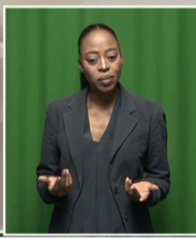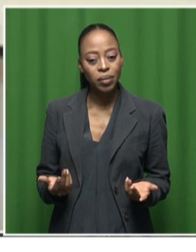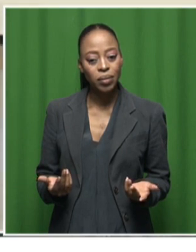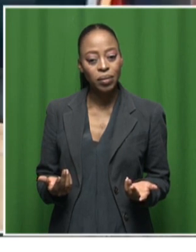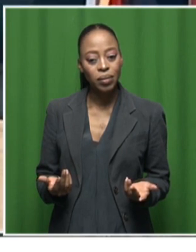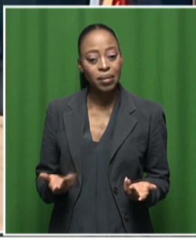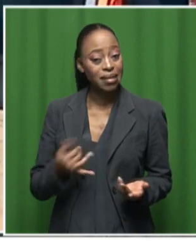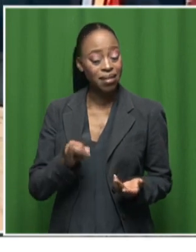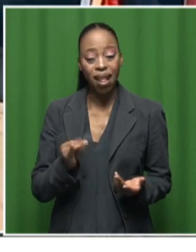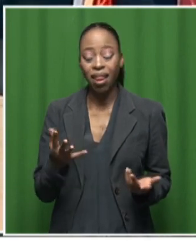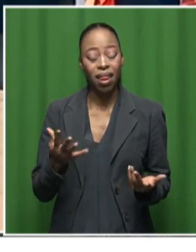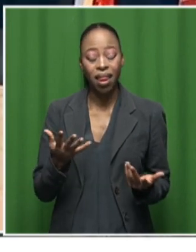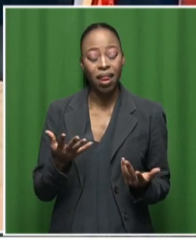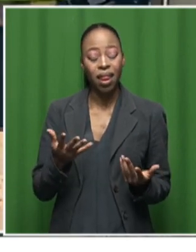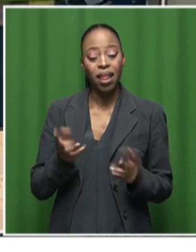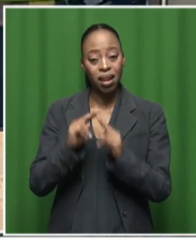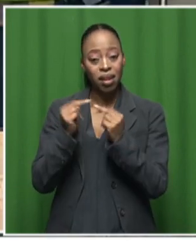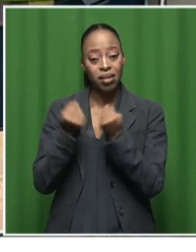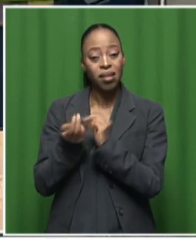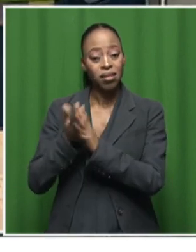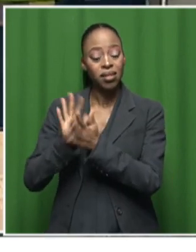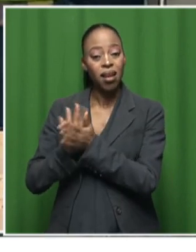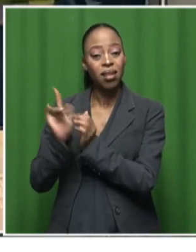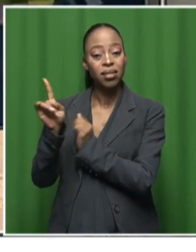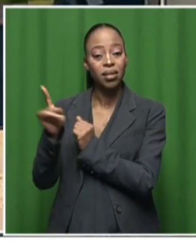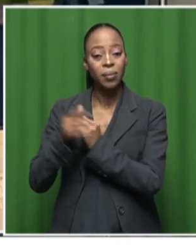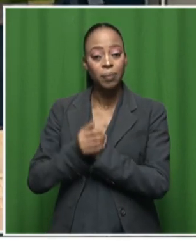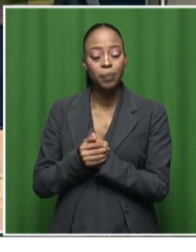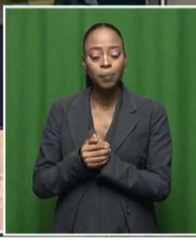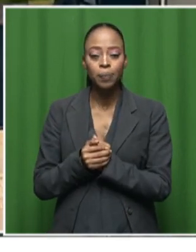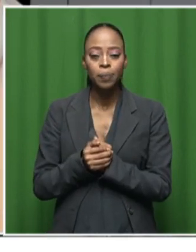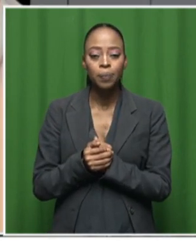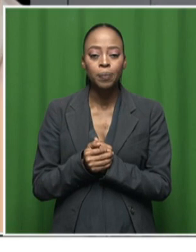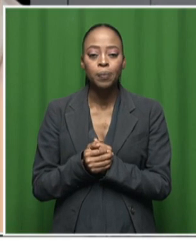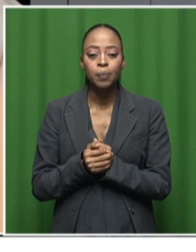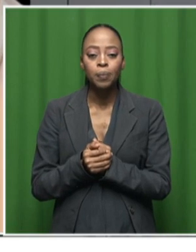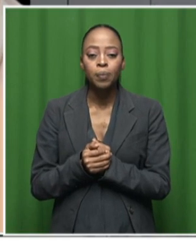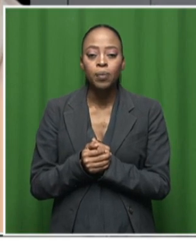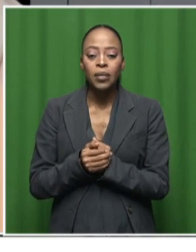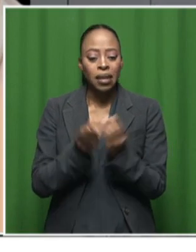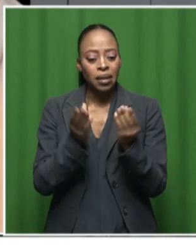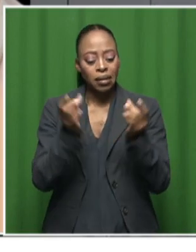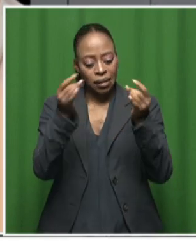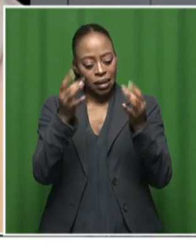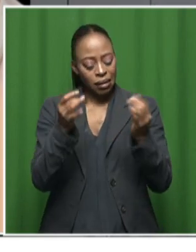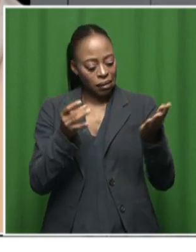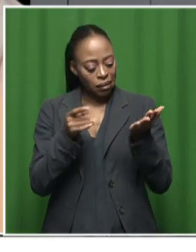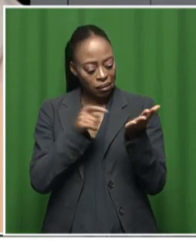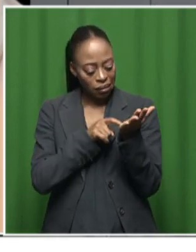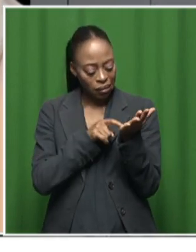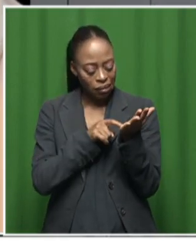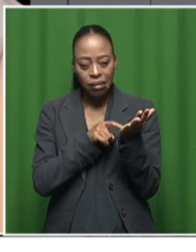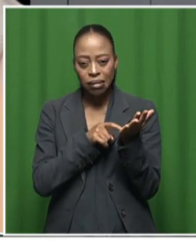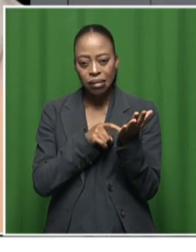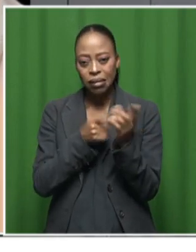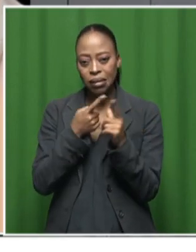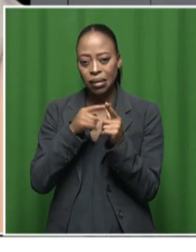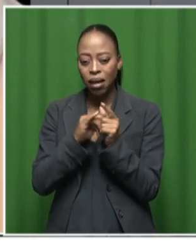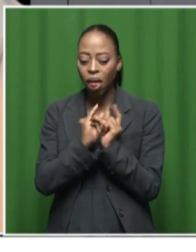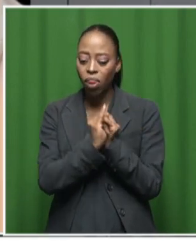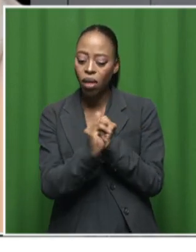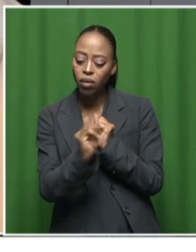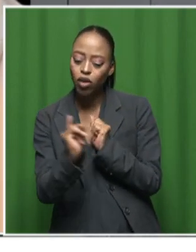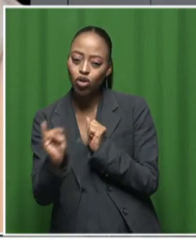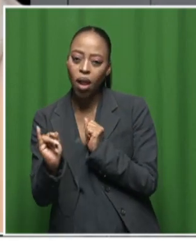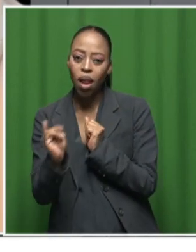really still is a national crisis. Yeah, I mean, you look at those numbers, and I suppose to put them into individual numbers,